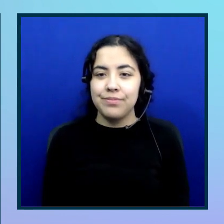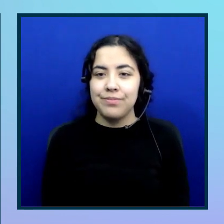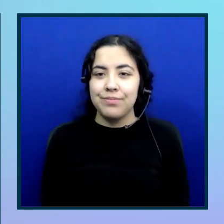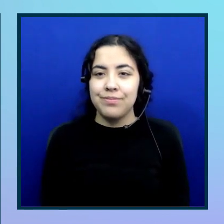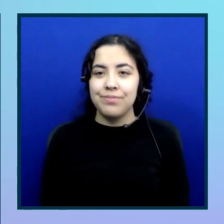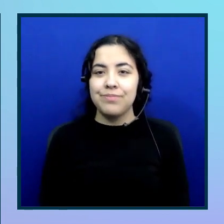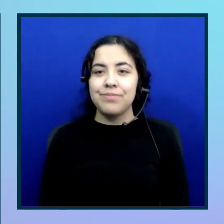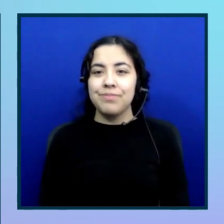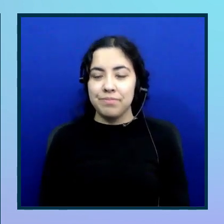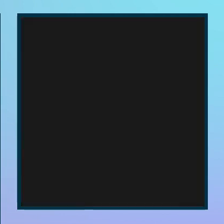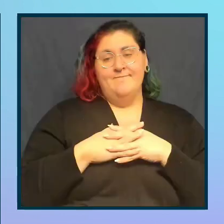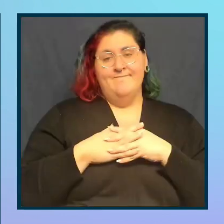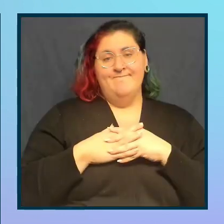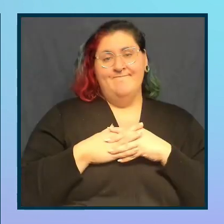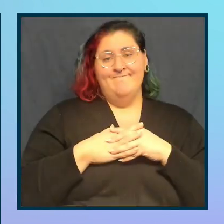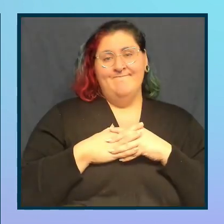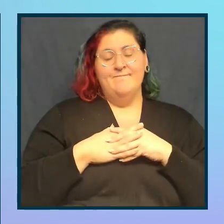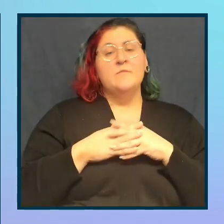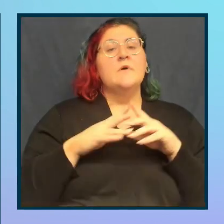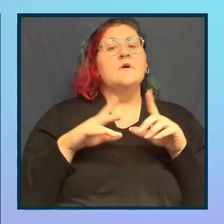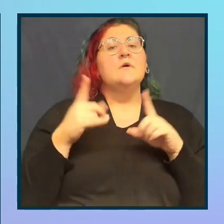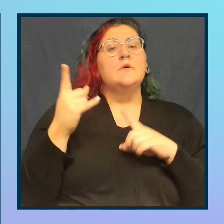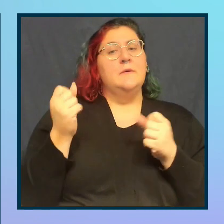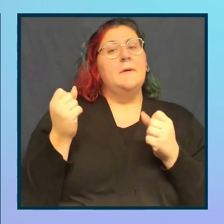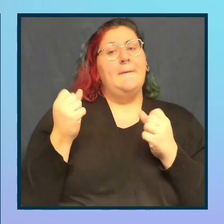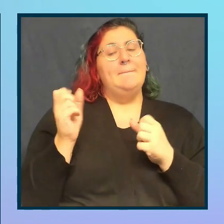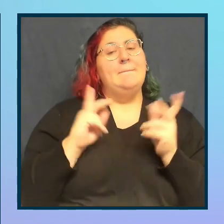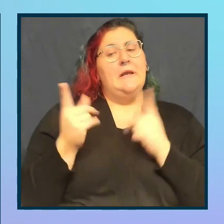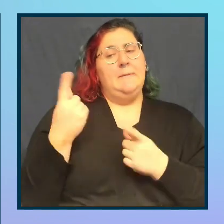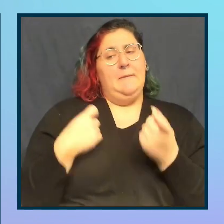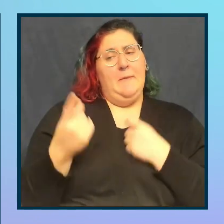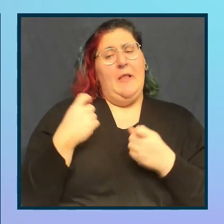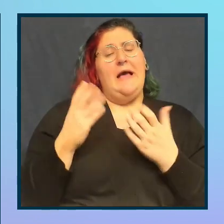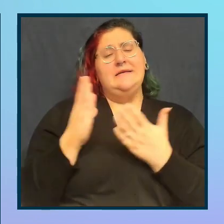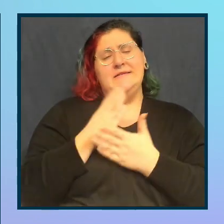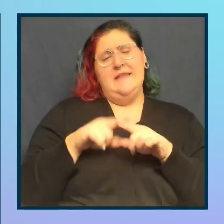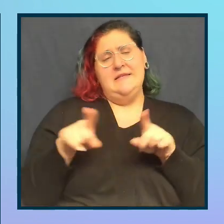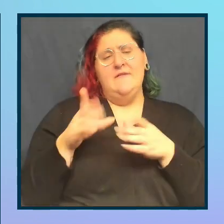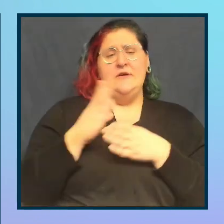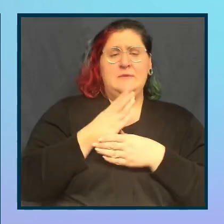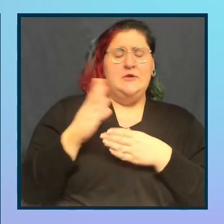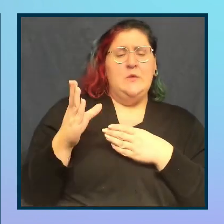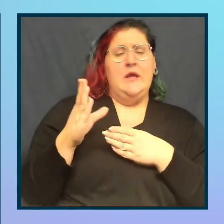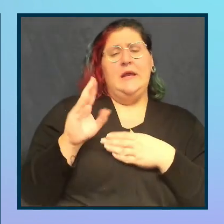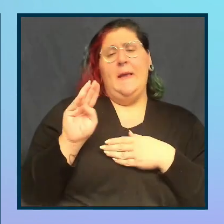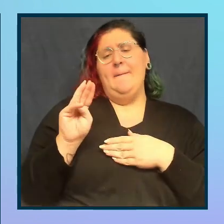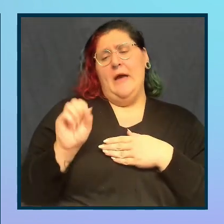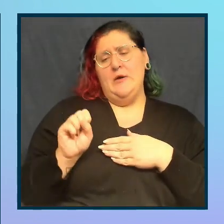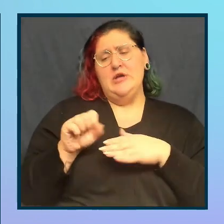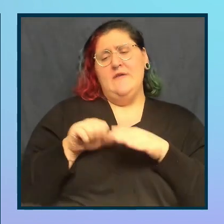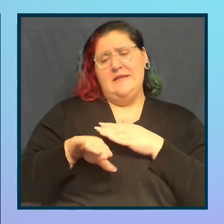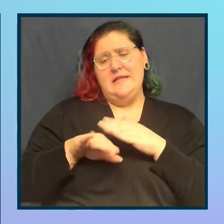Pro and other tools such as Microsoft Accessibility Insights or Google's Lighthouse, both of which are